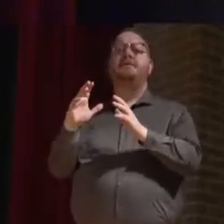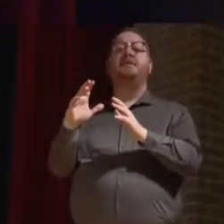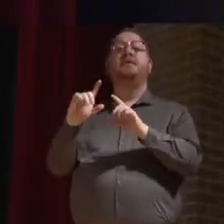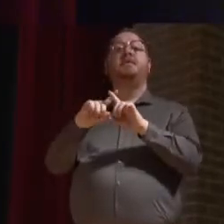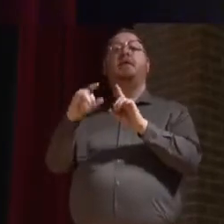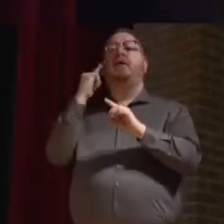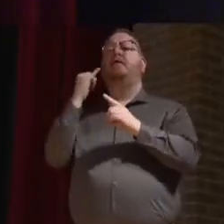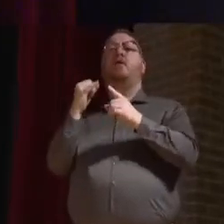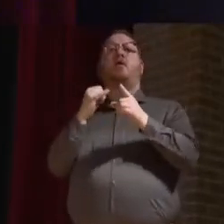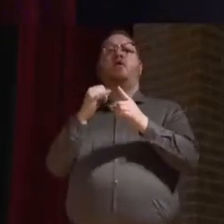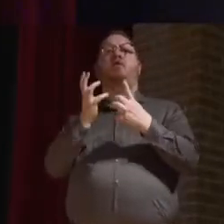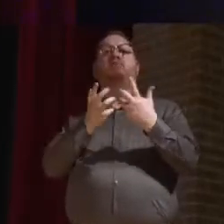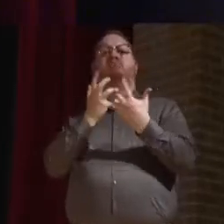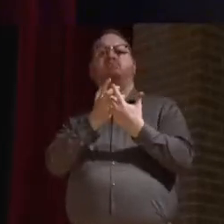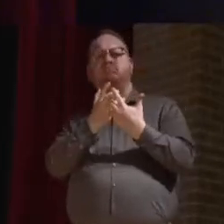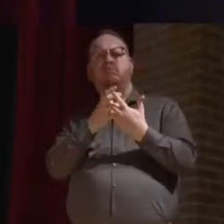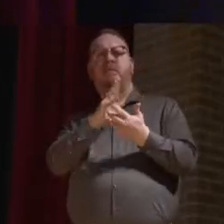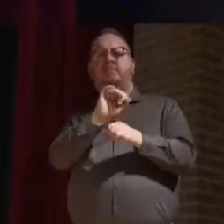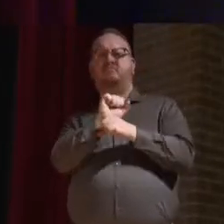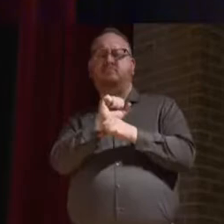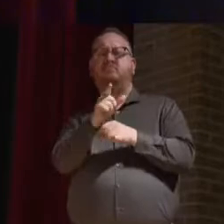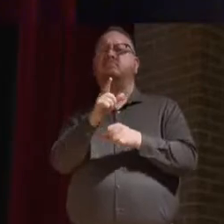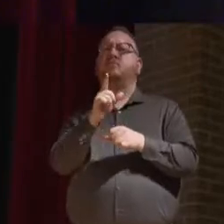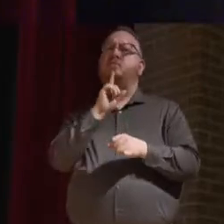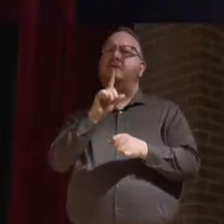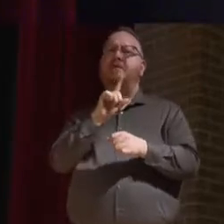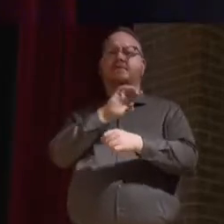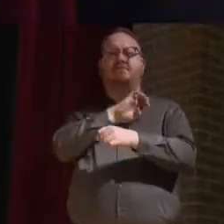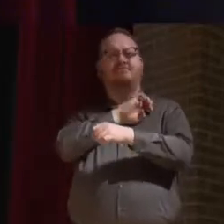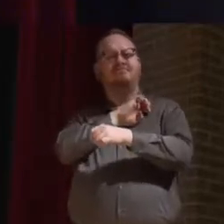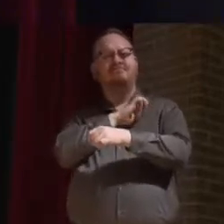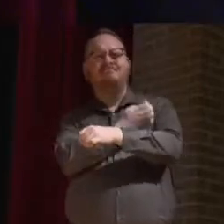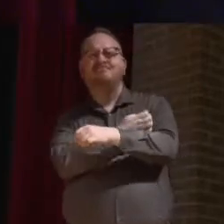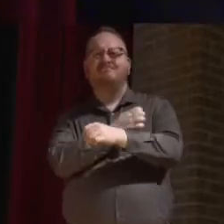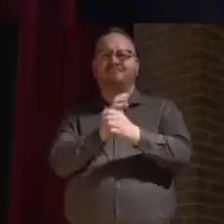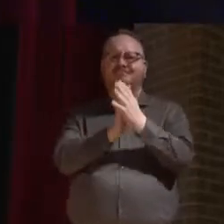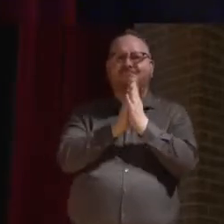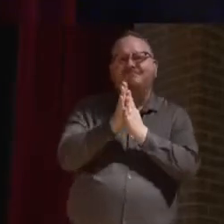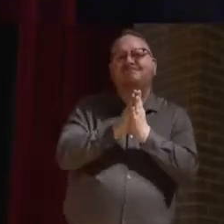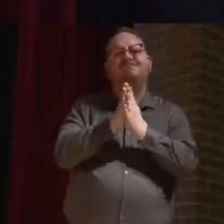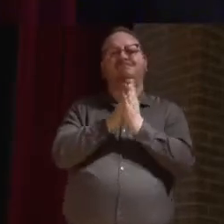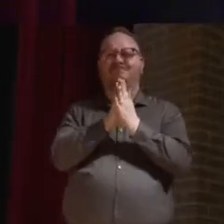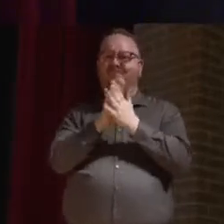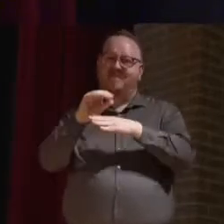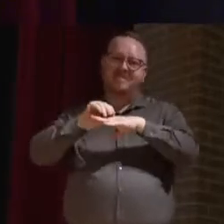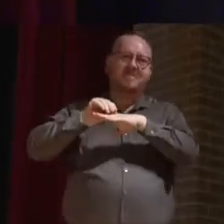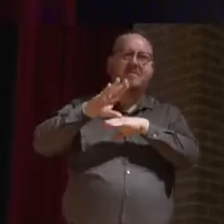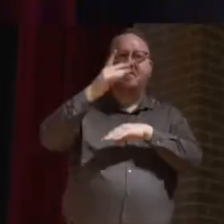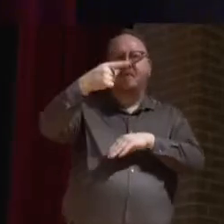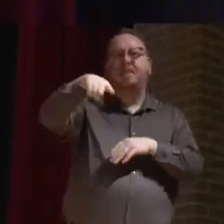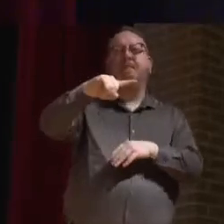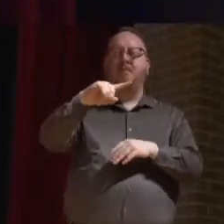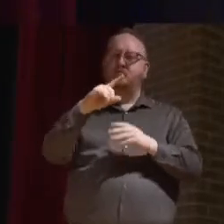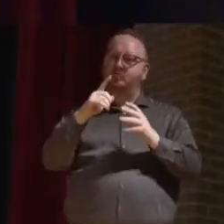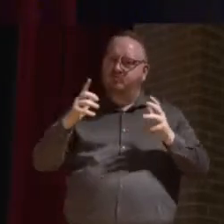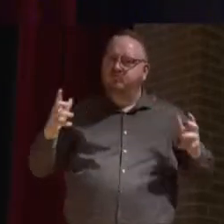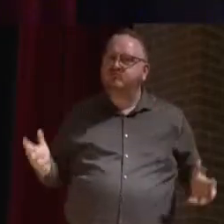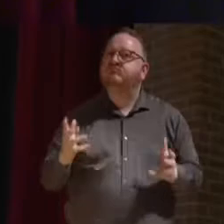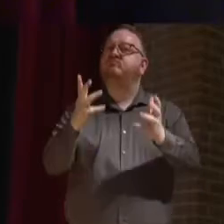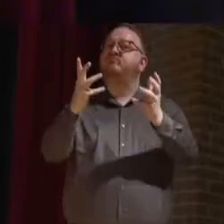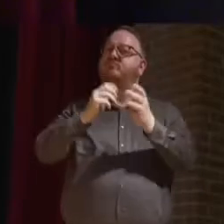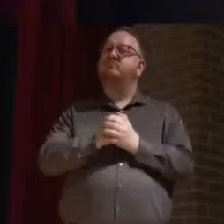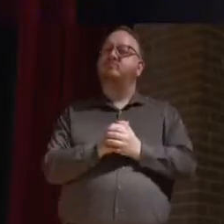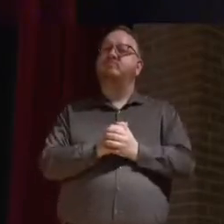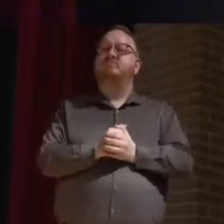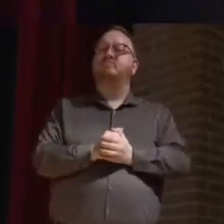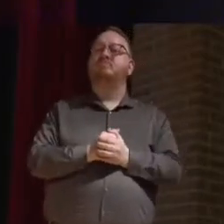aligned with the right job that energizes them and motivates them, it's a little bit of a struggle sometimes to show the team